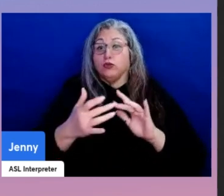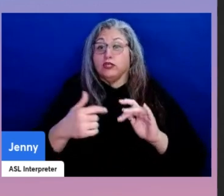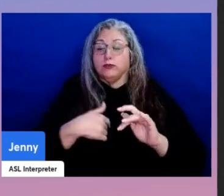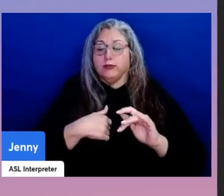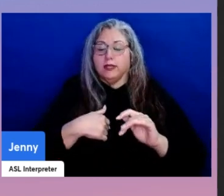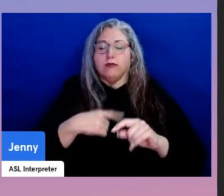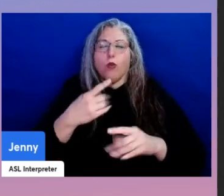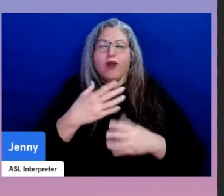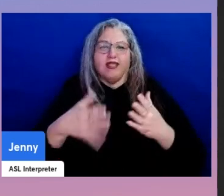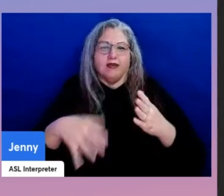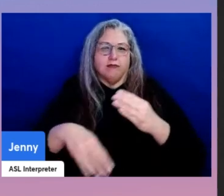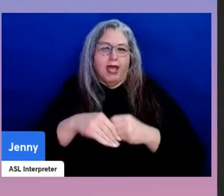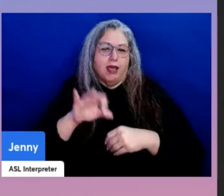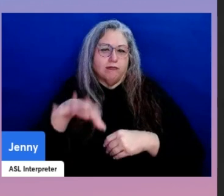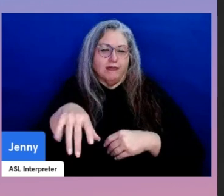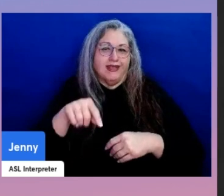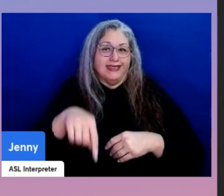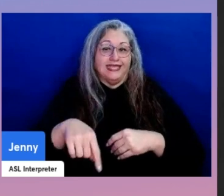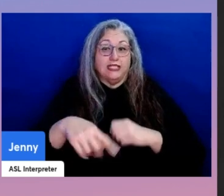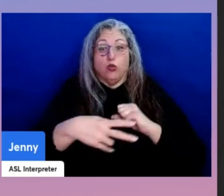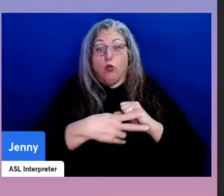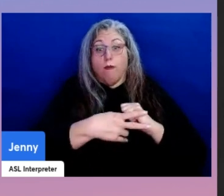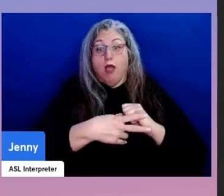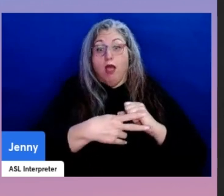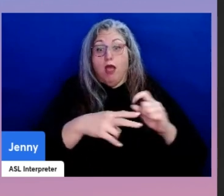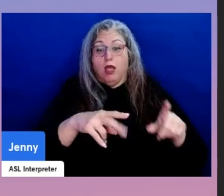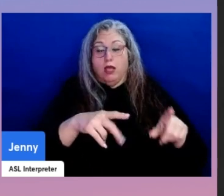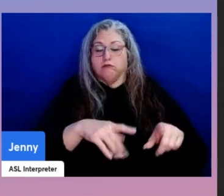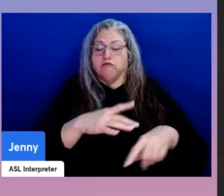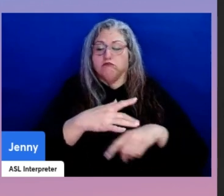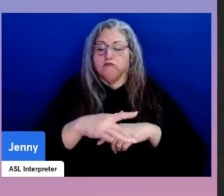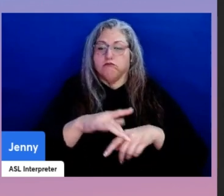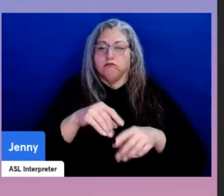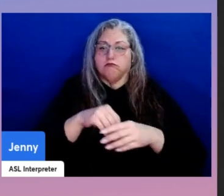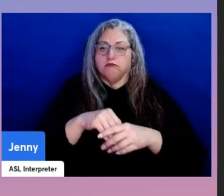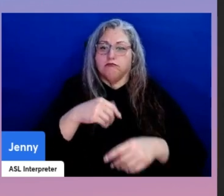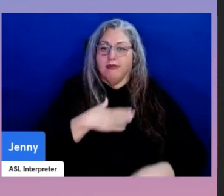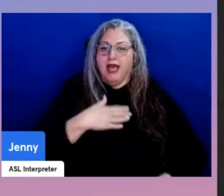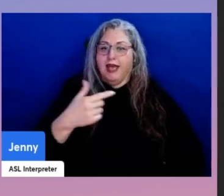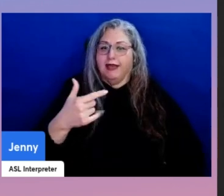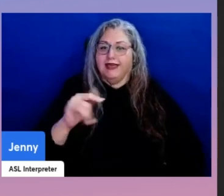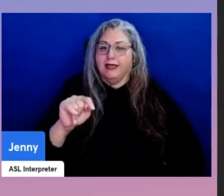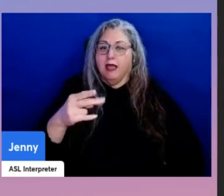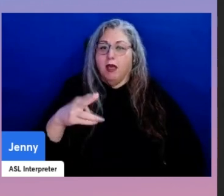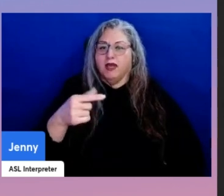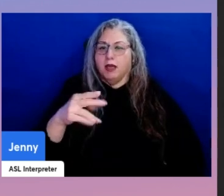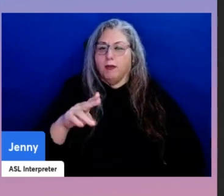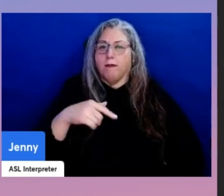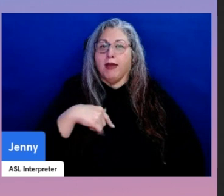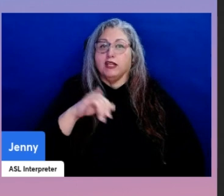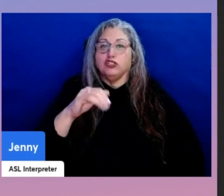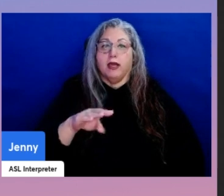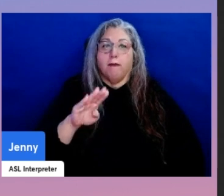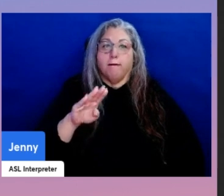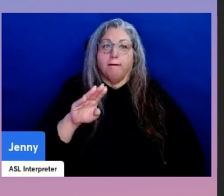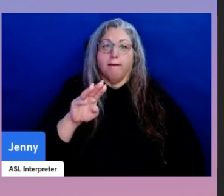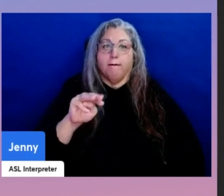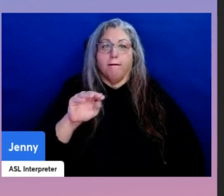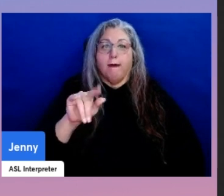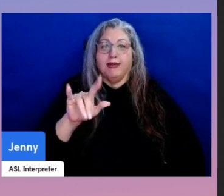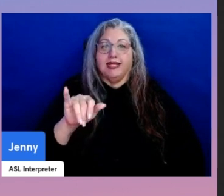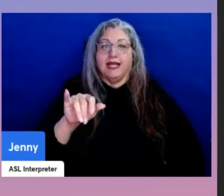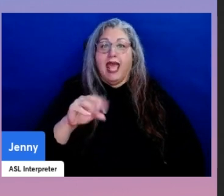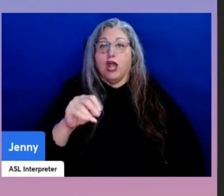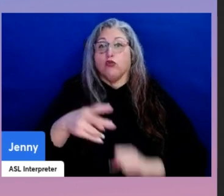mention too is that this repository is available on my GitHub. My GitHub is Jacob Mammoliti, and the repository is